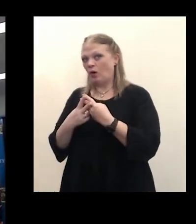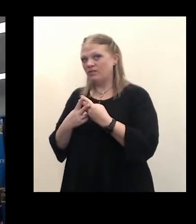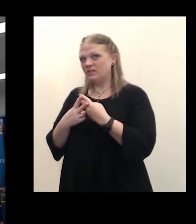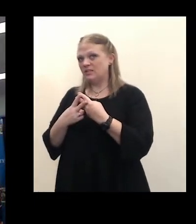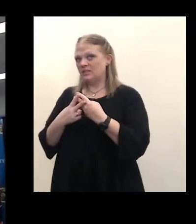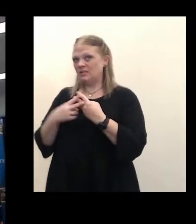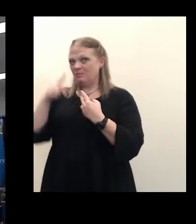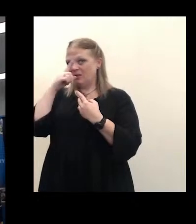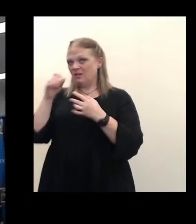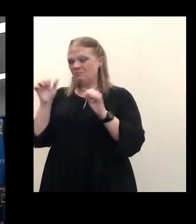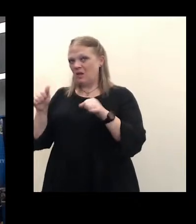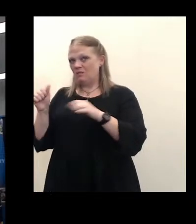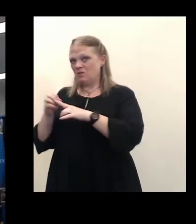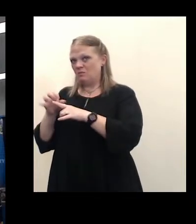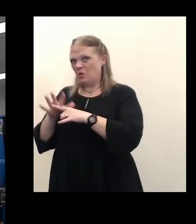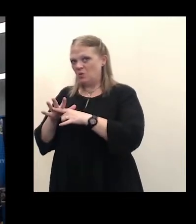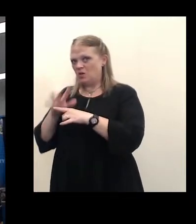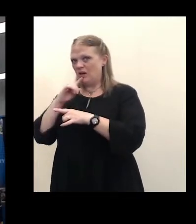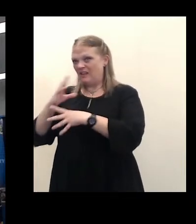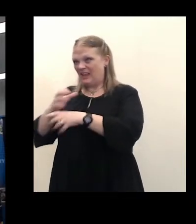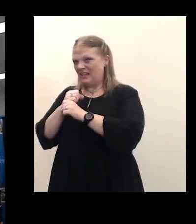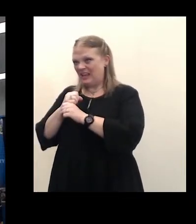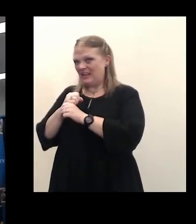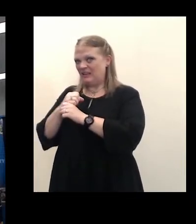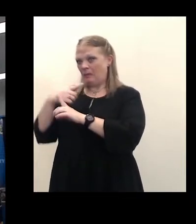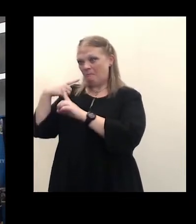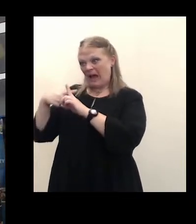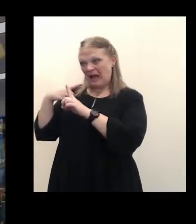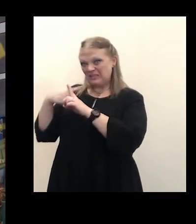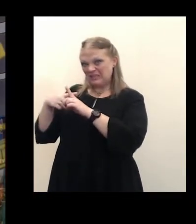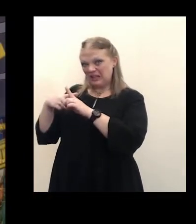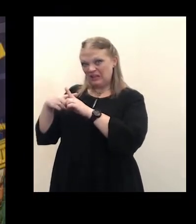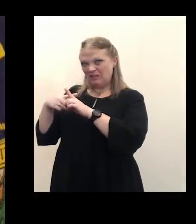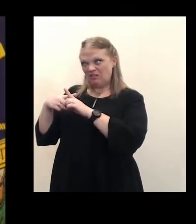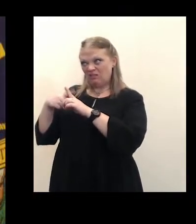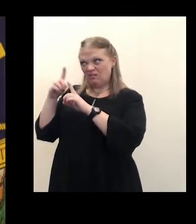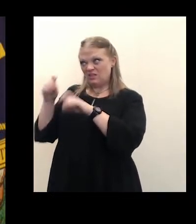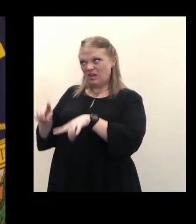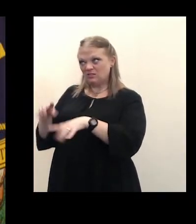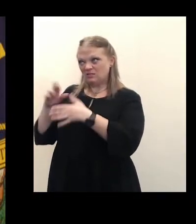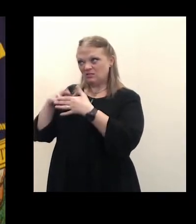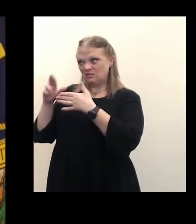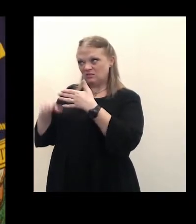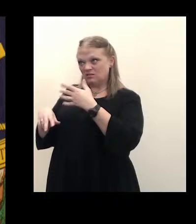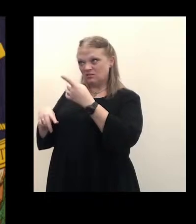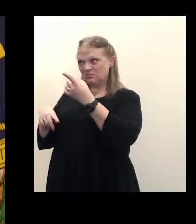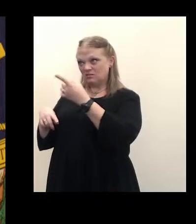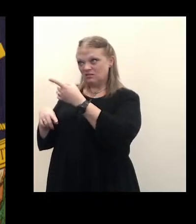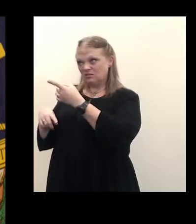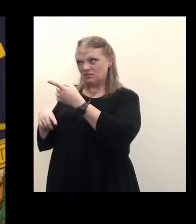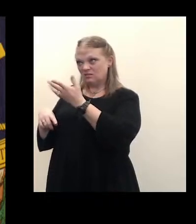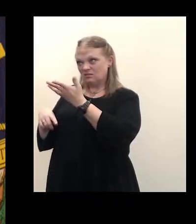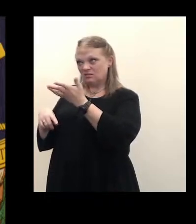possible exposure actually getting positive test results? I can't answer that question.